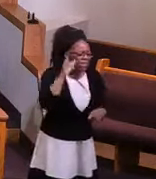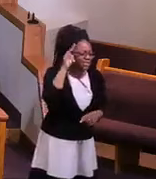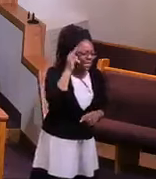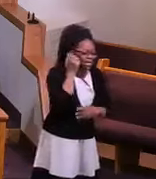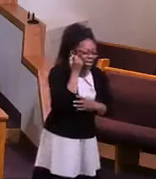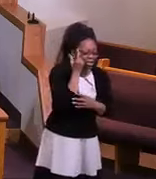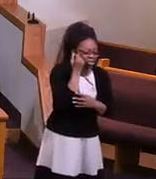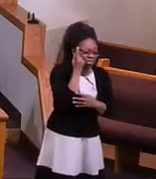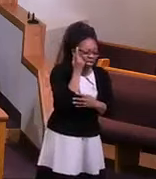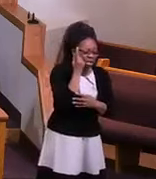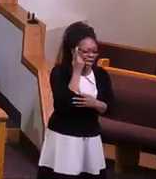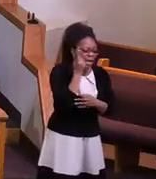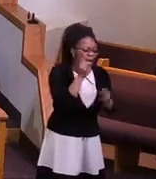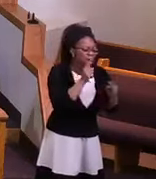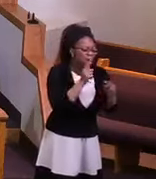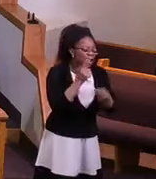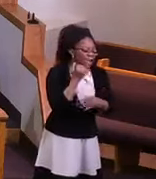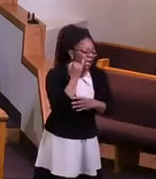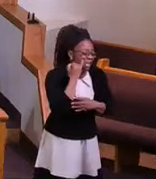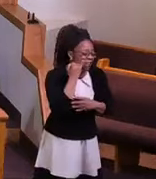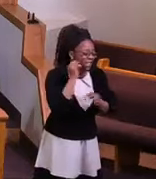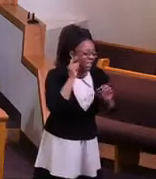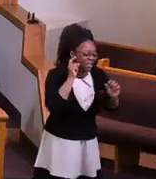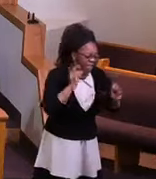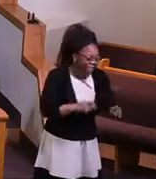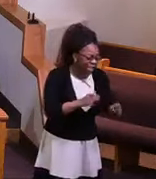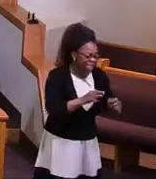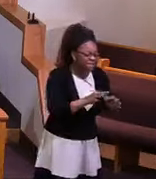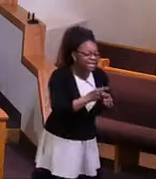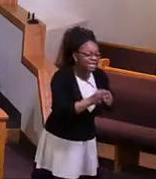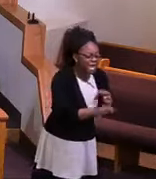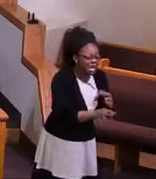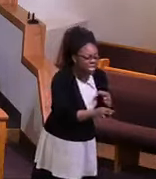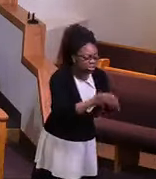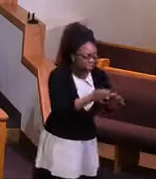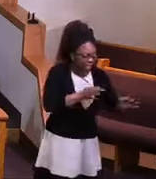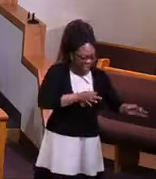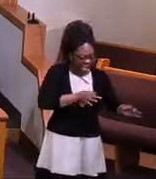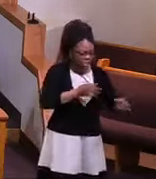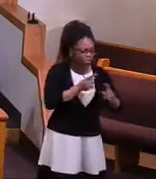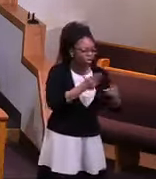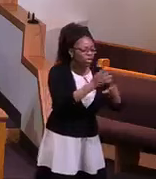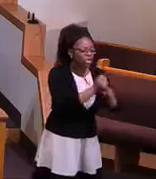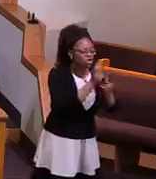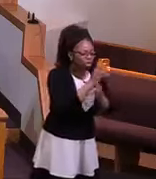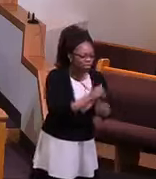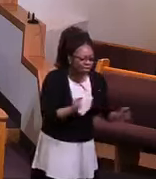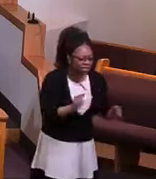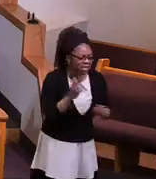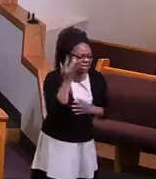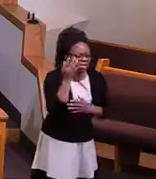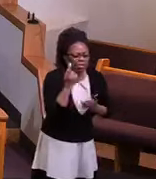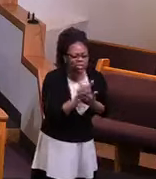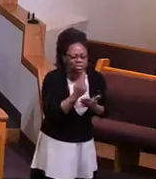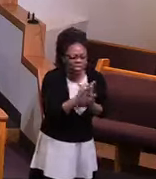understands that he can delay you from getting your blessing. That's why sometimes it's hard to come to church.